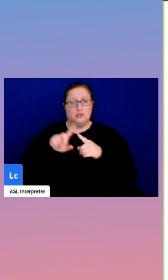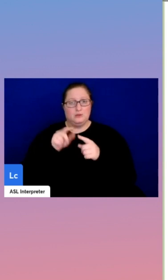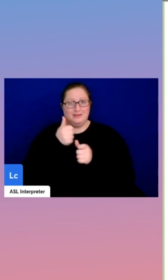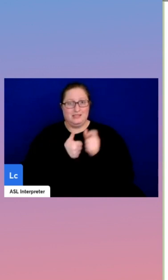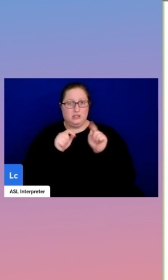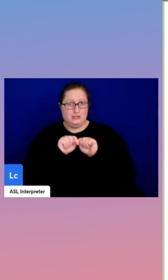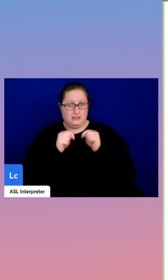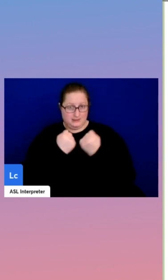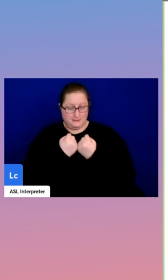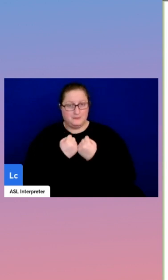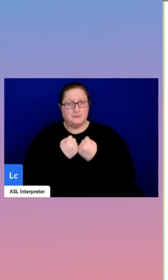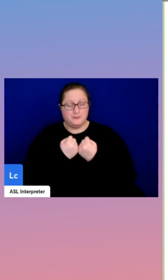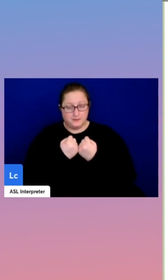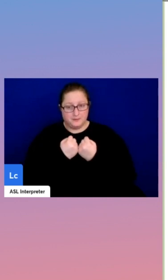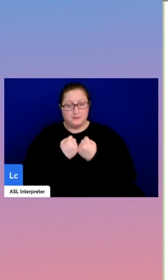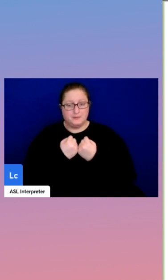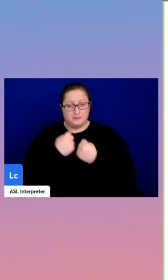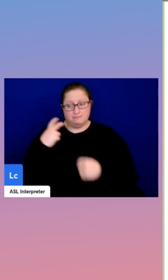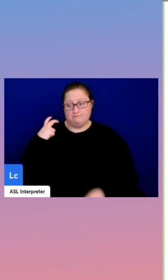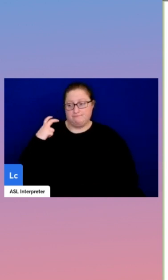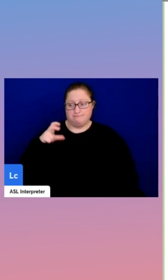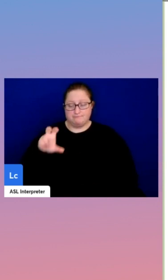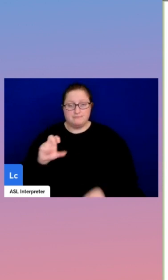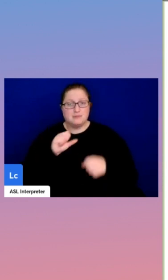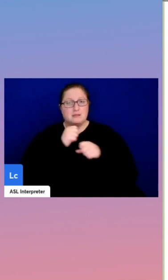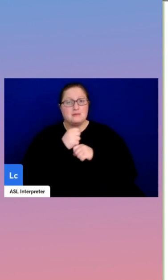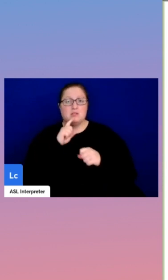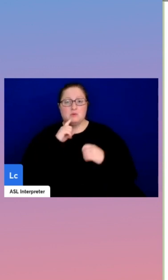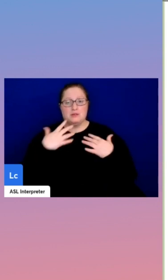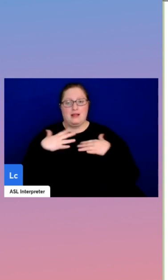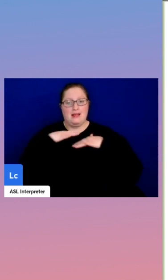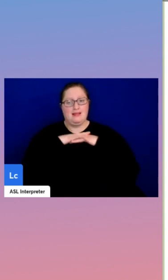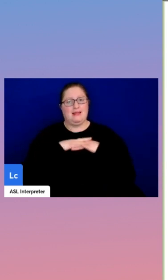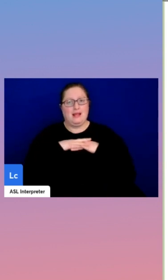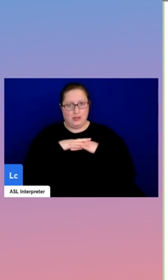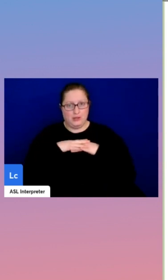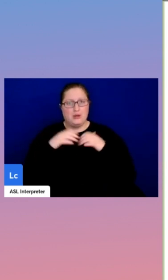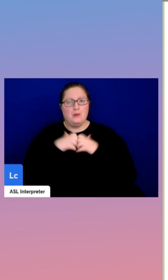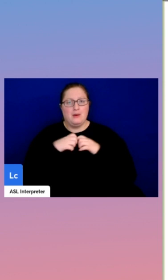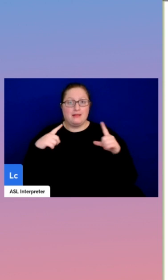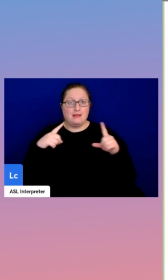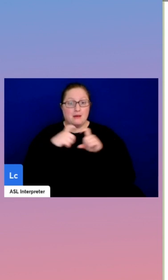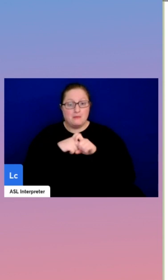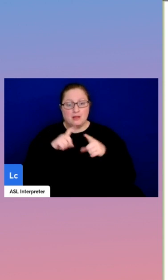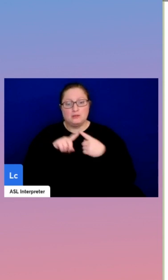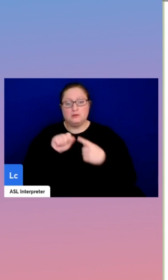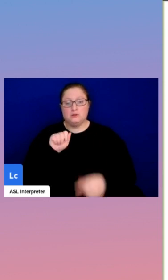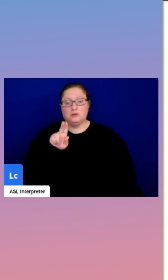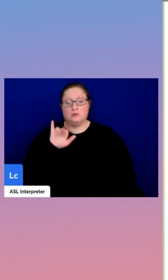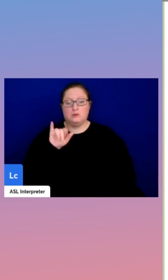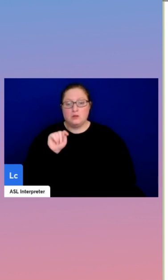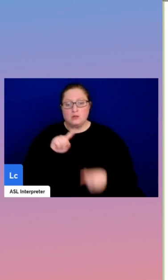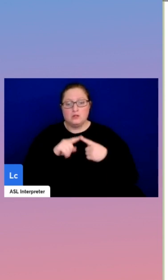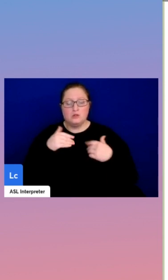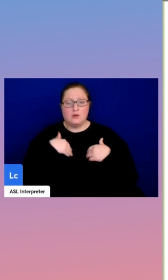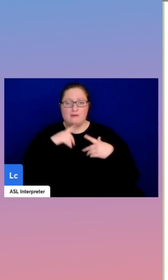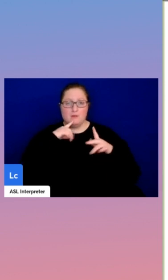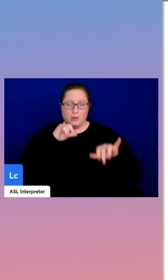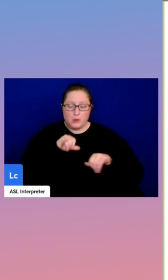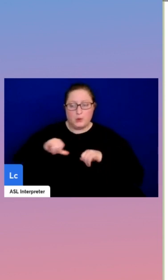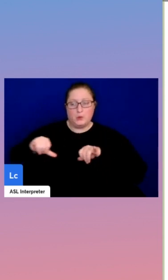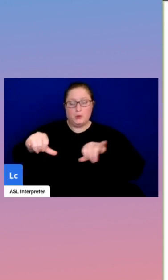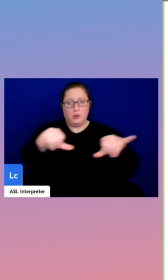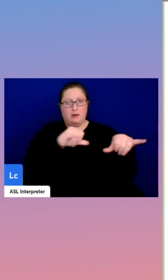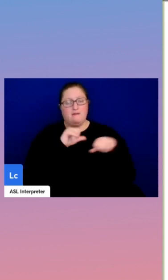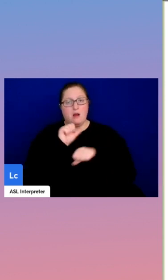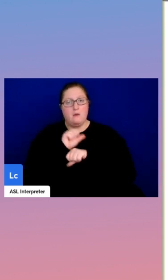and this makes it a layer cake with complexities to audit, to have a uniformized